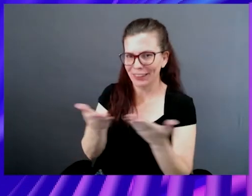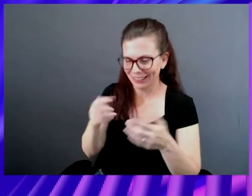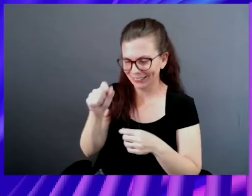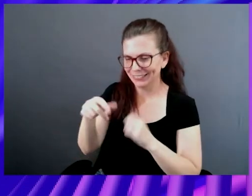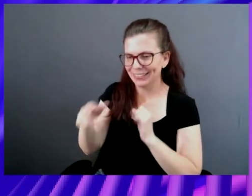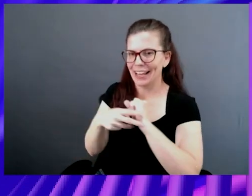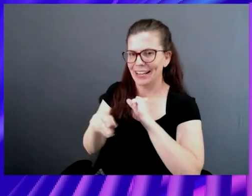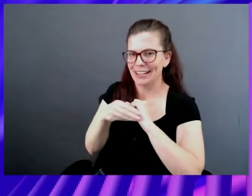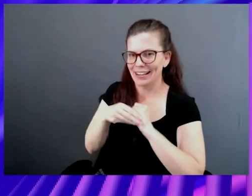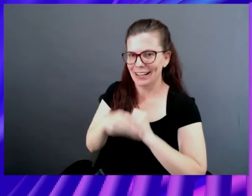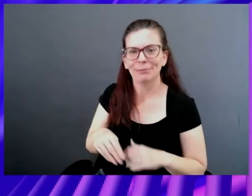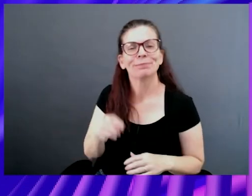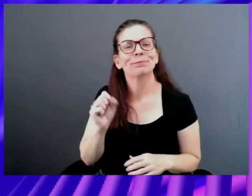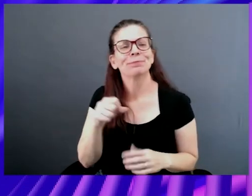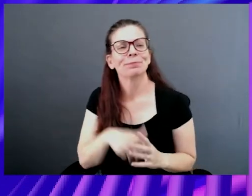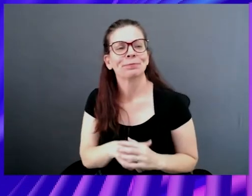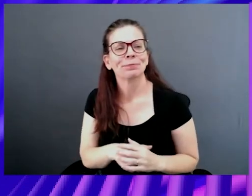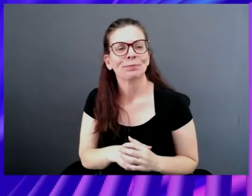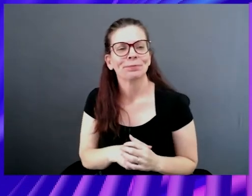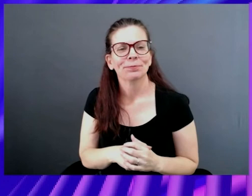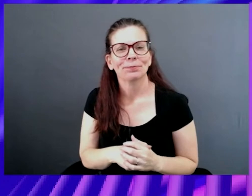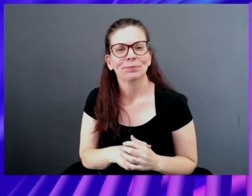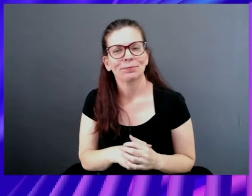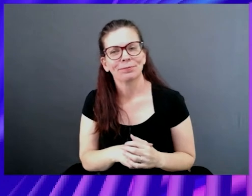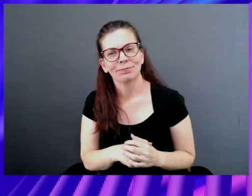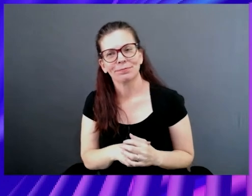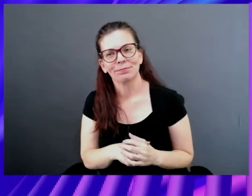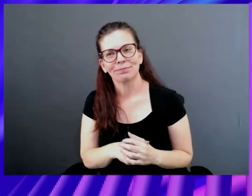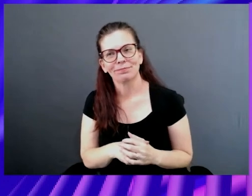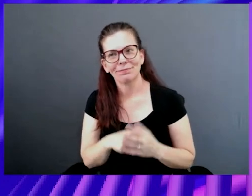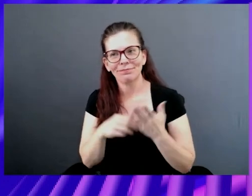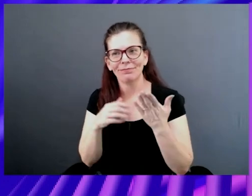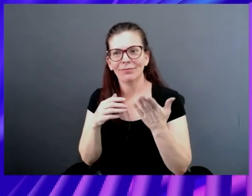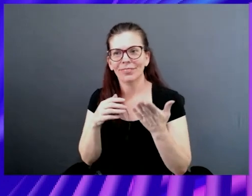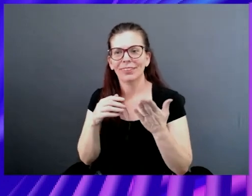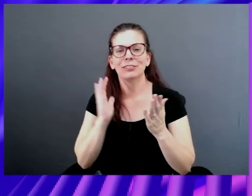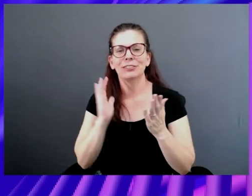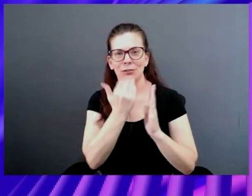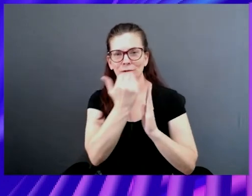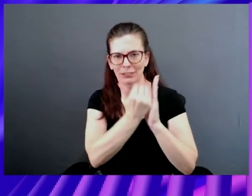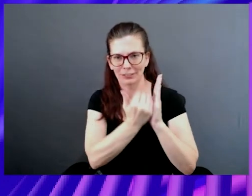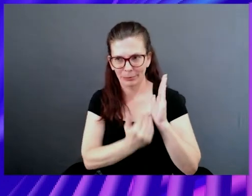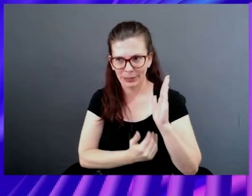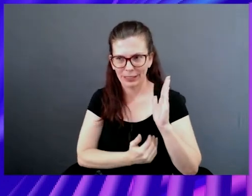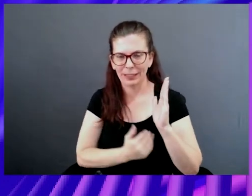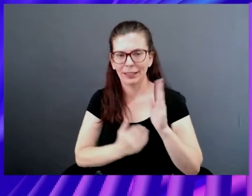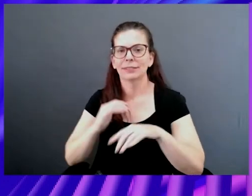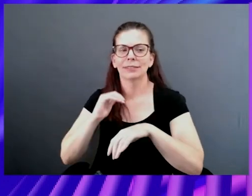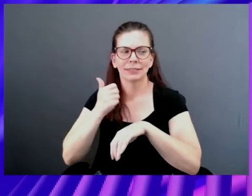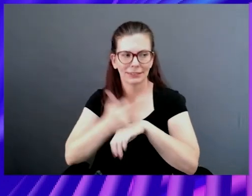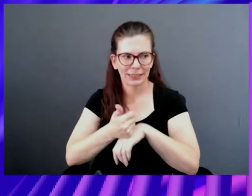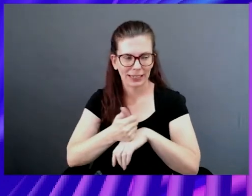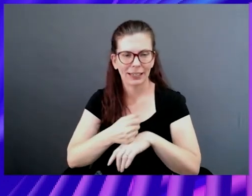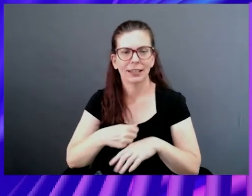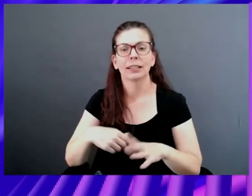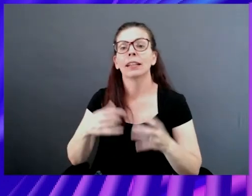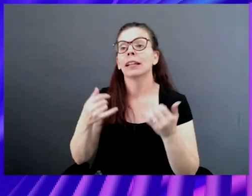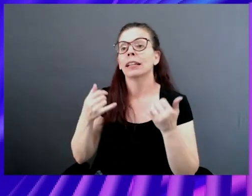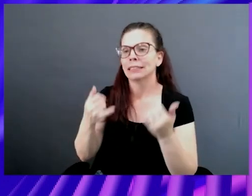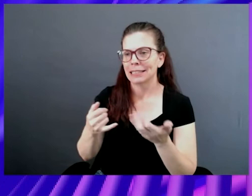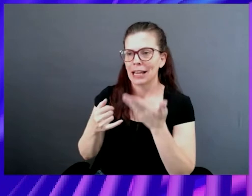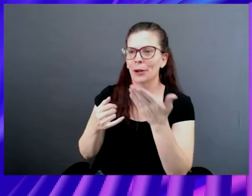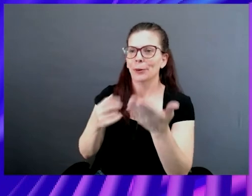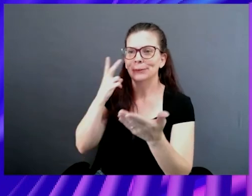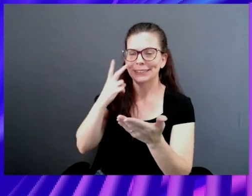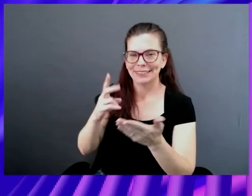Okay. All right. There's our recipe. We're going to edit settings. Now we'll get the dynamo. There we go. There it is.